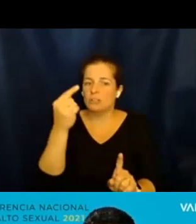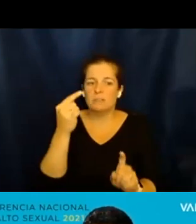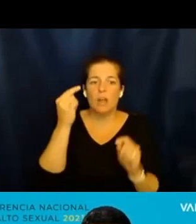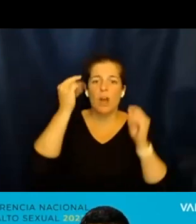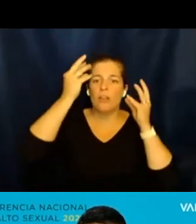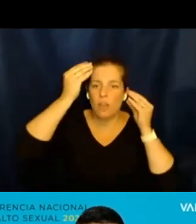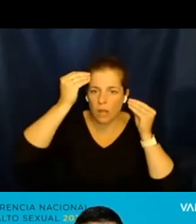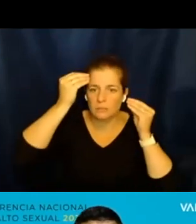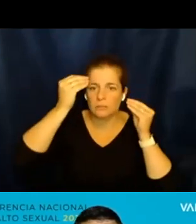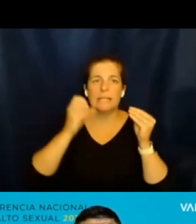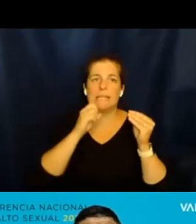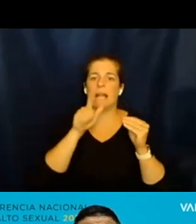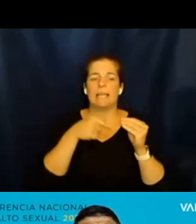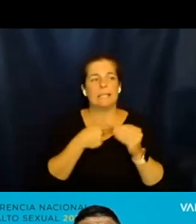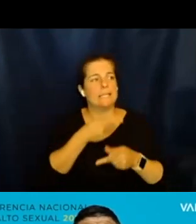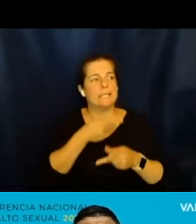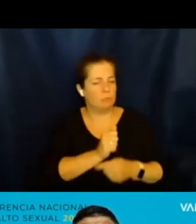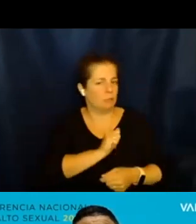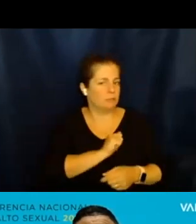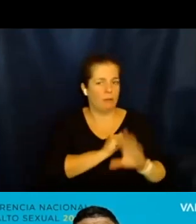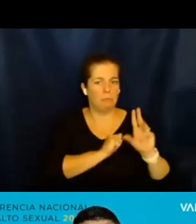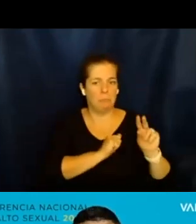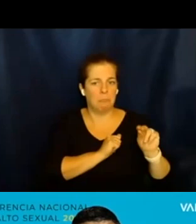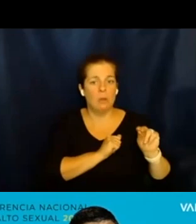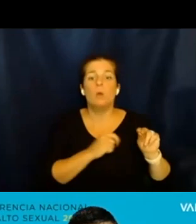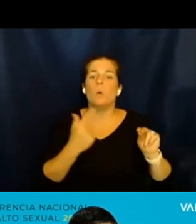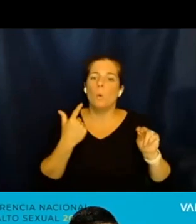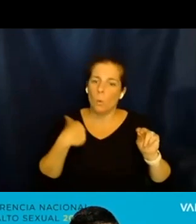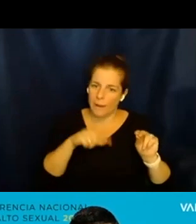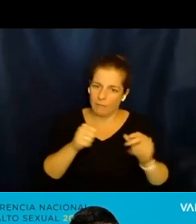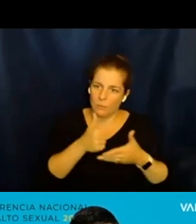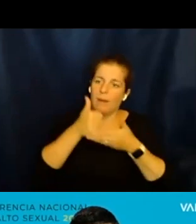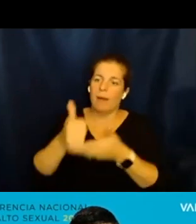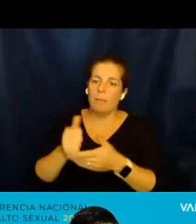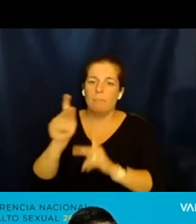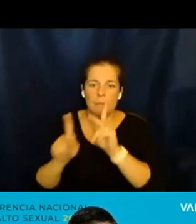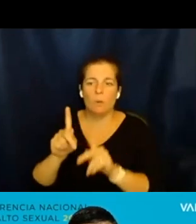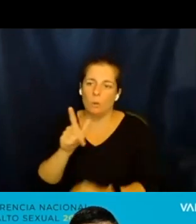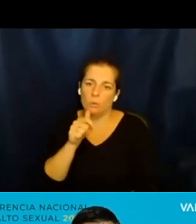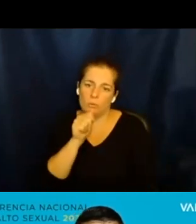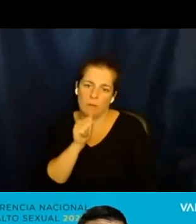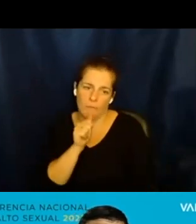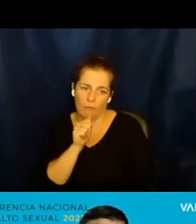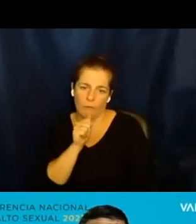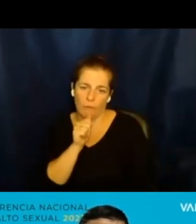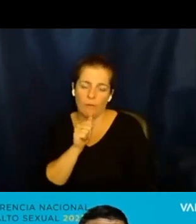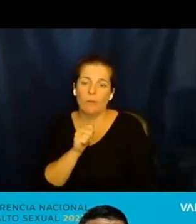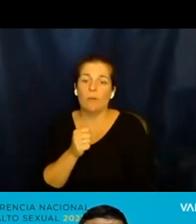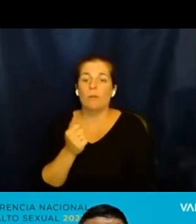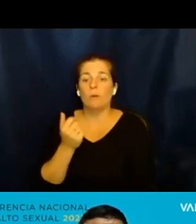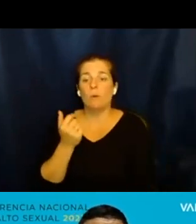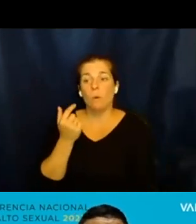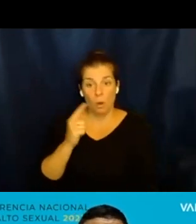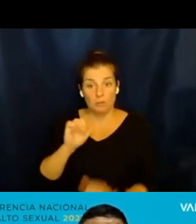can keep to ourselves, but rather we're called to help those who suffer. At the same time, one of our challenges were to identify